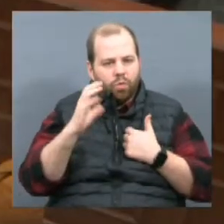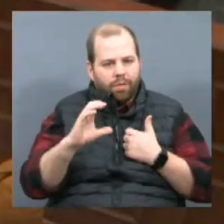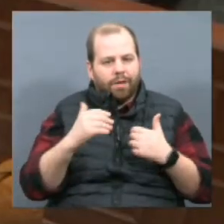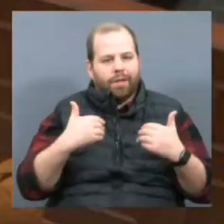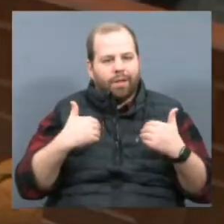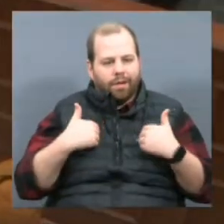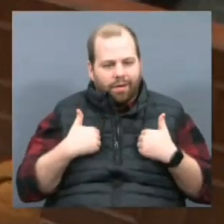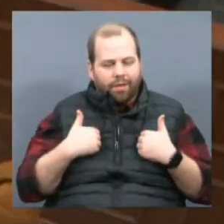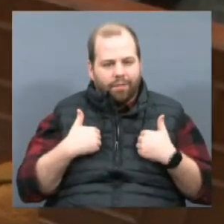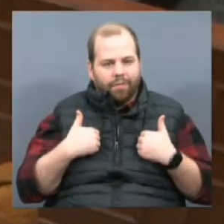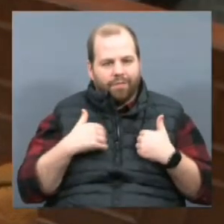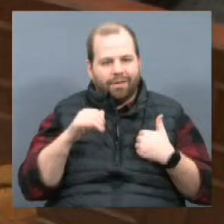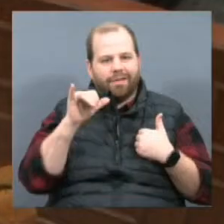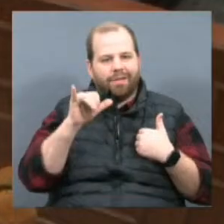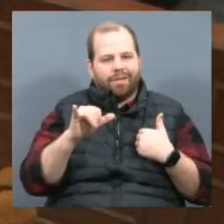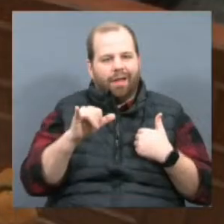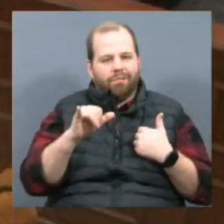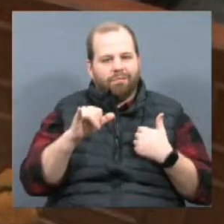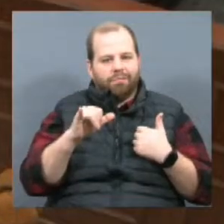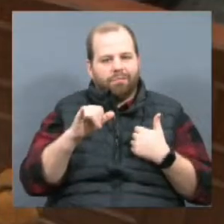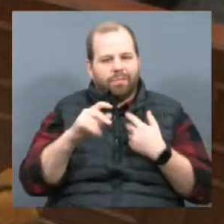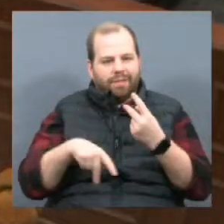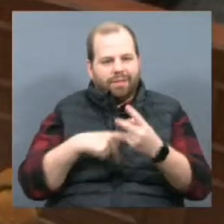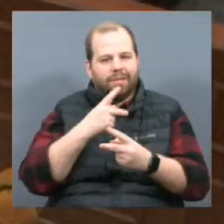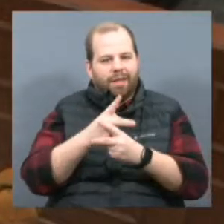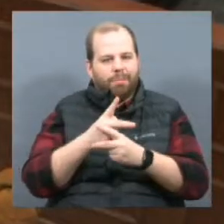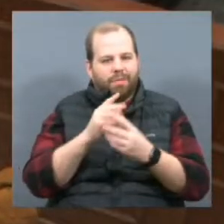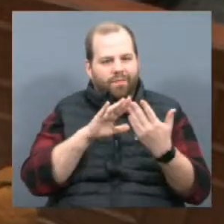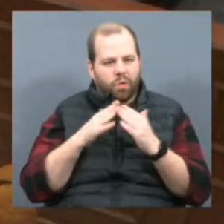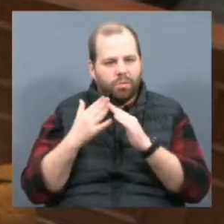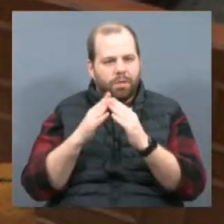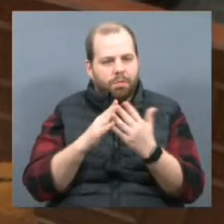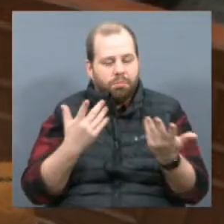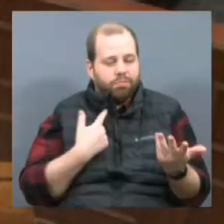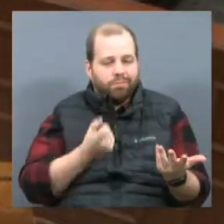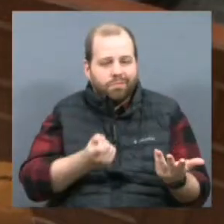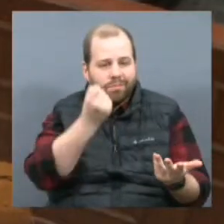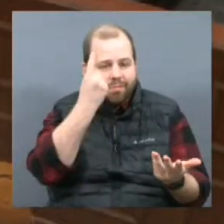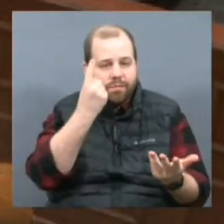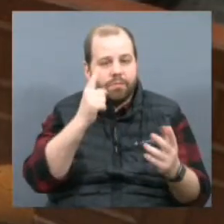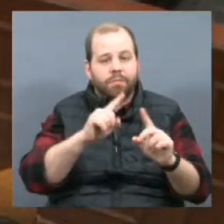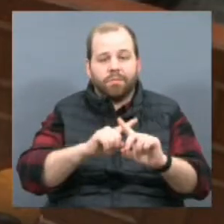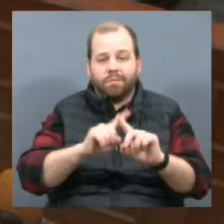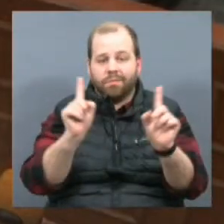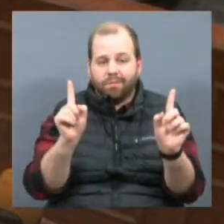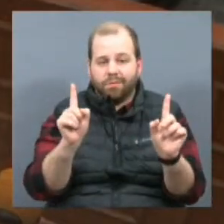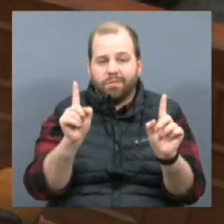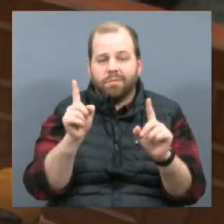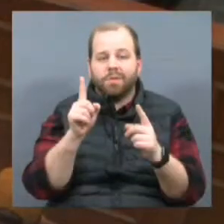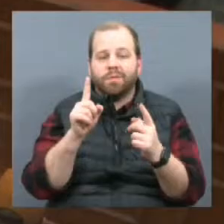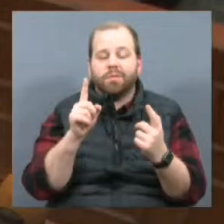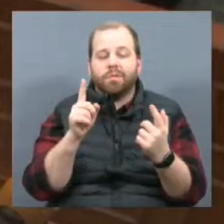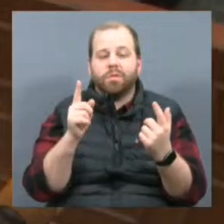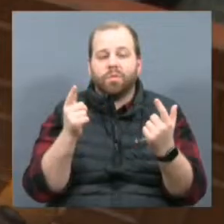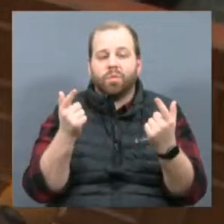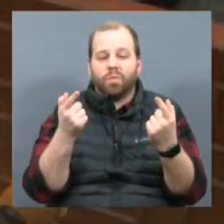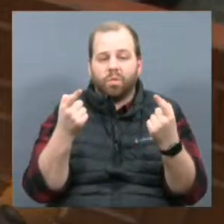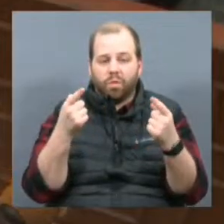have that type of fabric, and I totally get that. But when one of